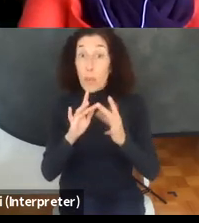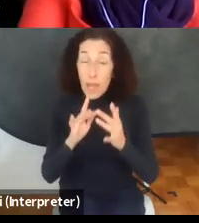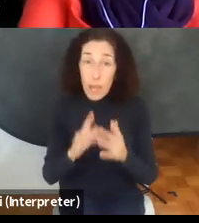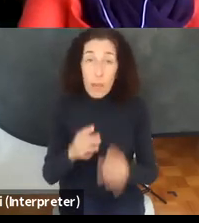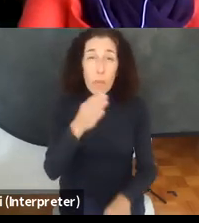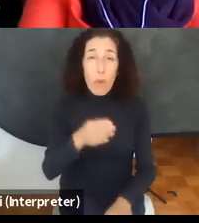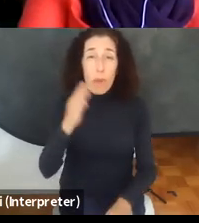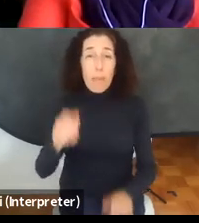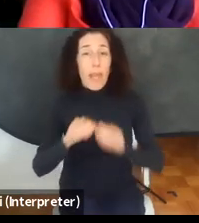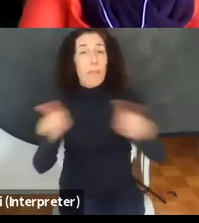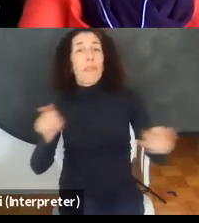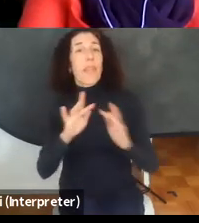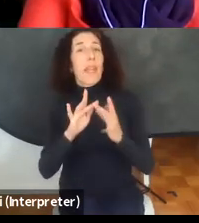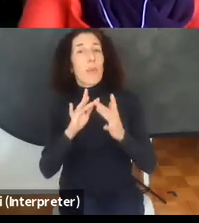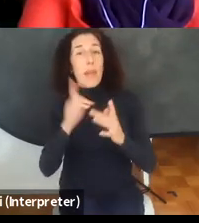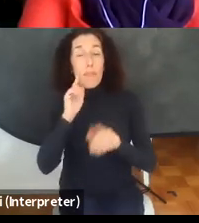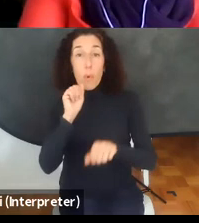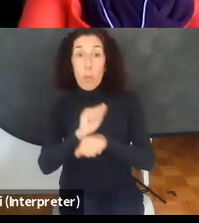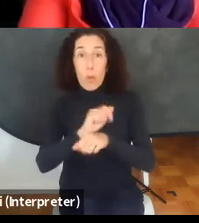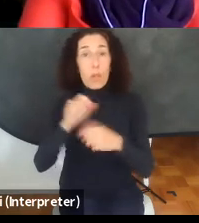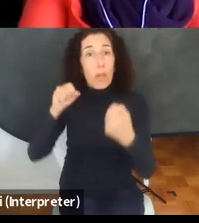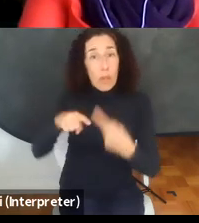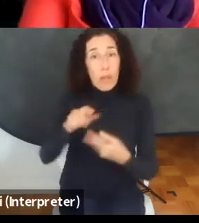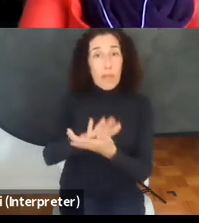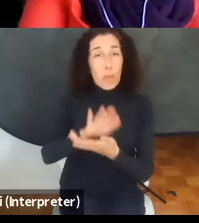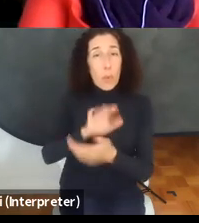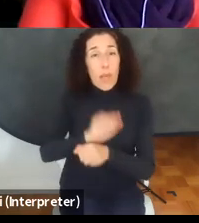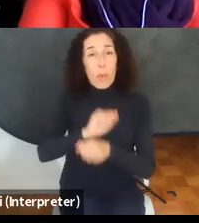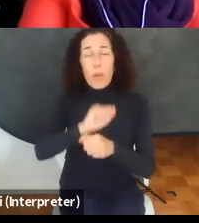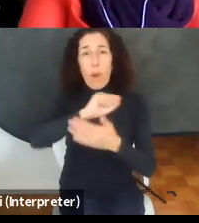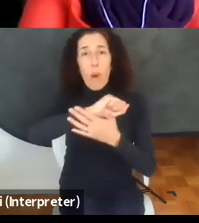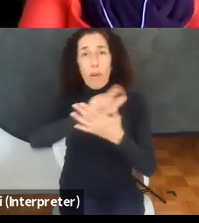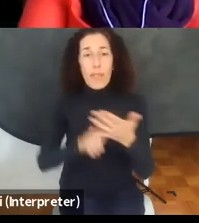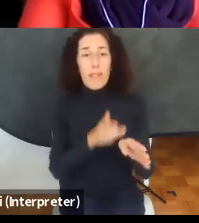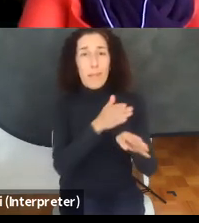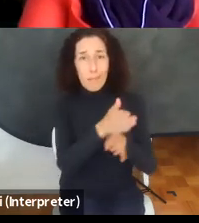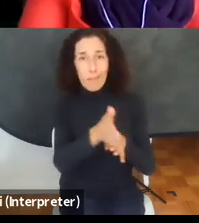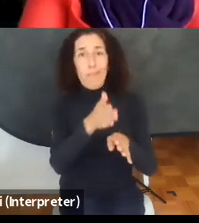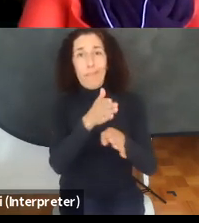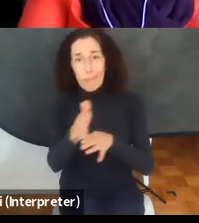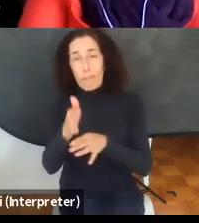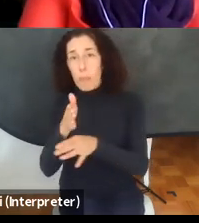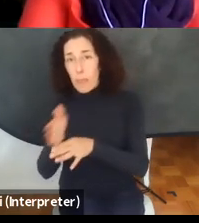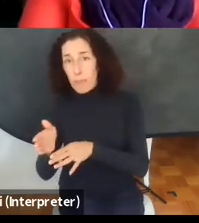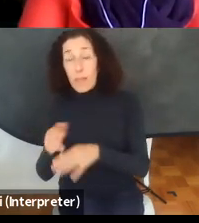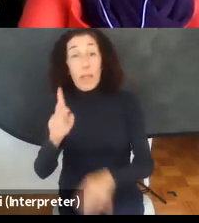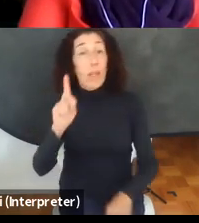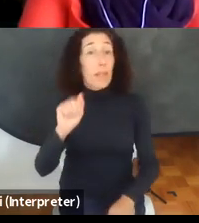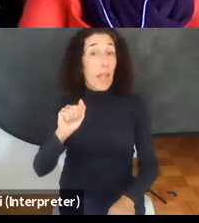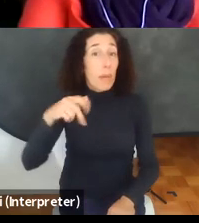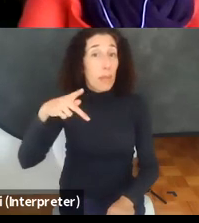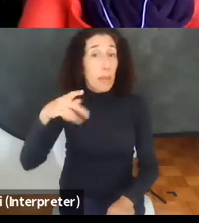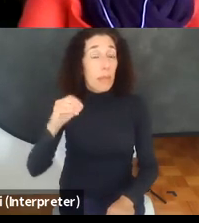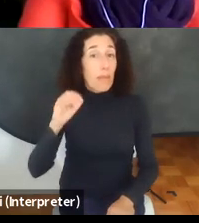ensuring participation in virtual work or virtual school. And all of these arenas, disabled people of color face